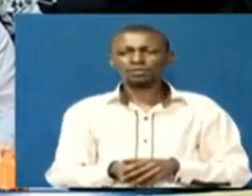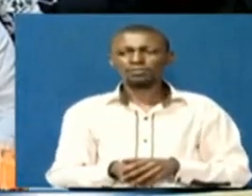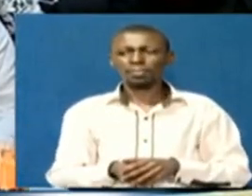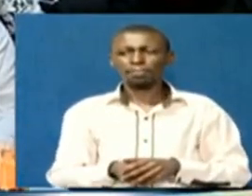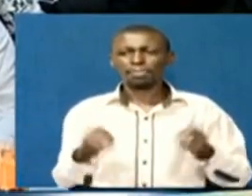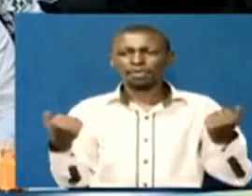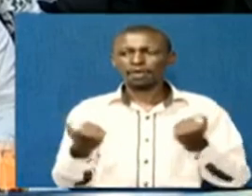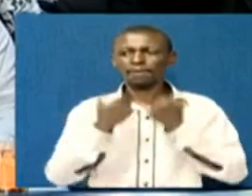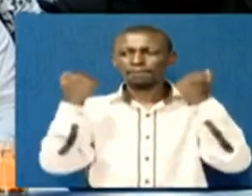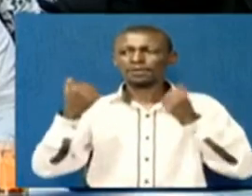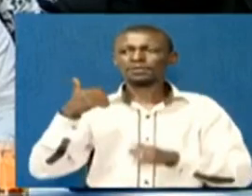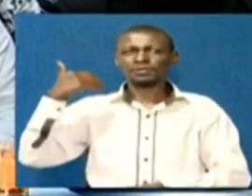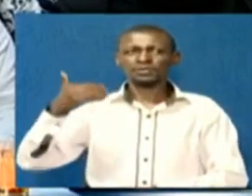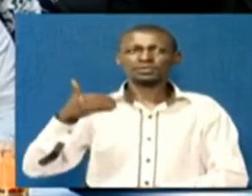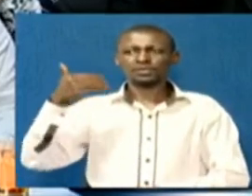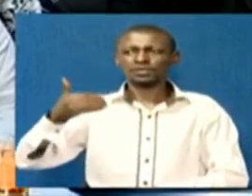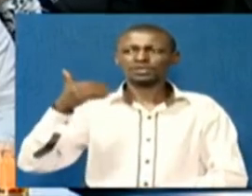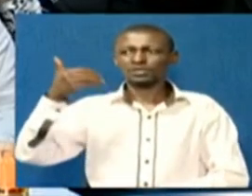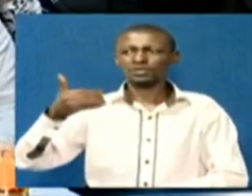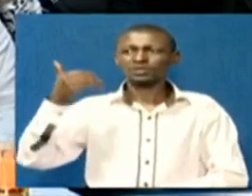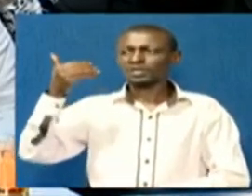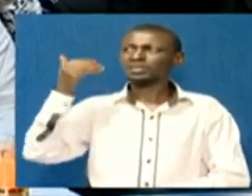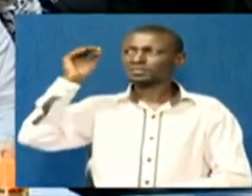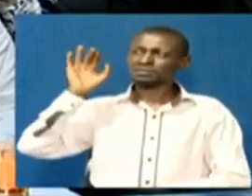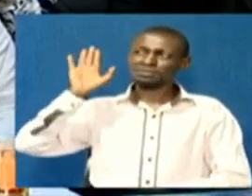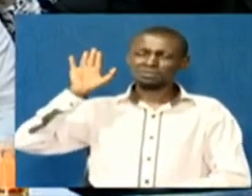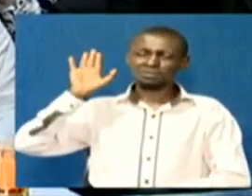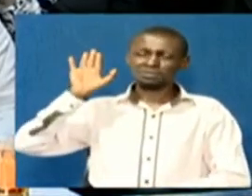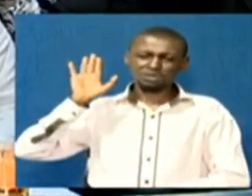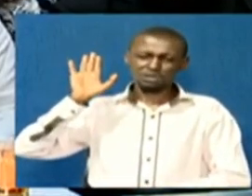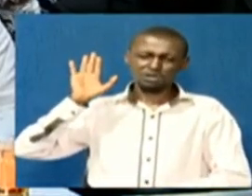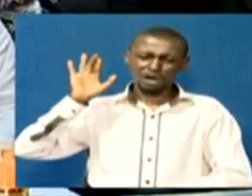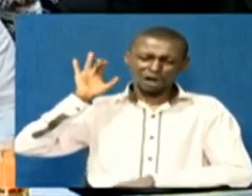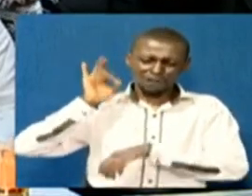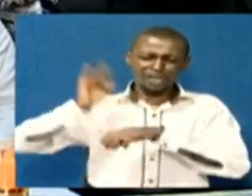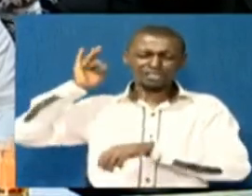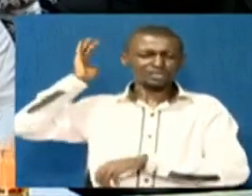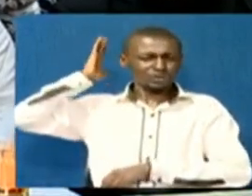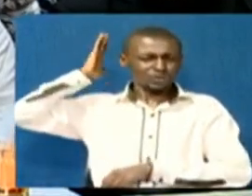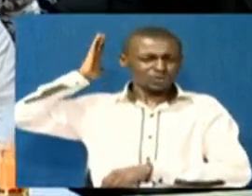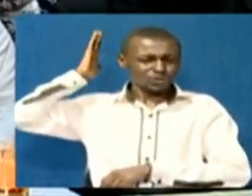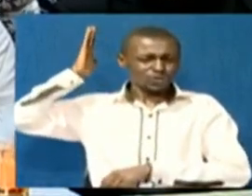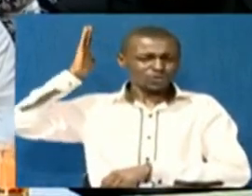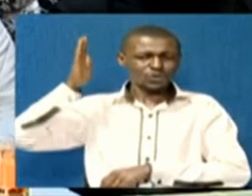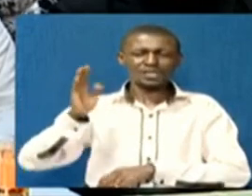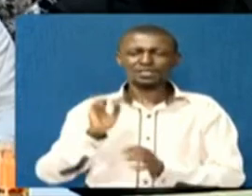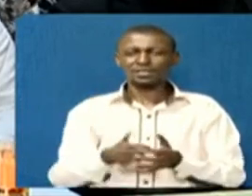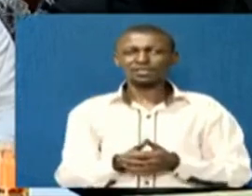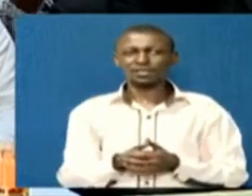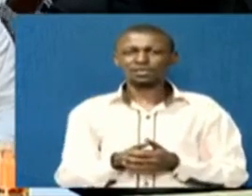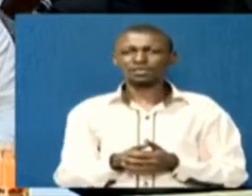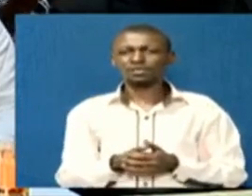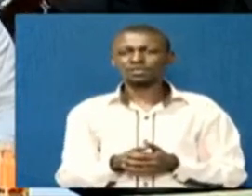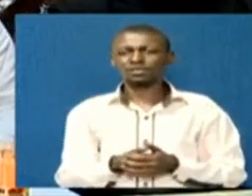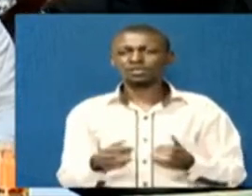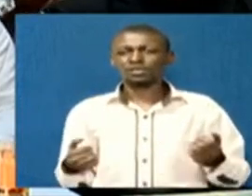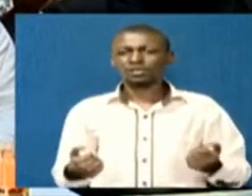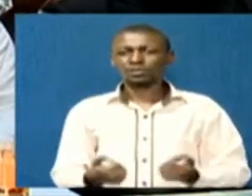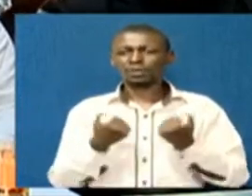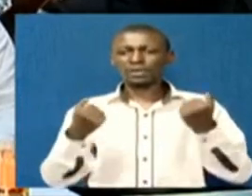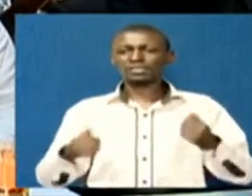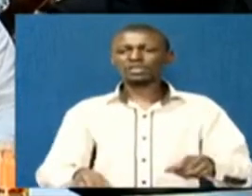It shall remain in the midst of this house, consume it, timber